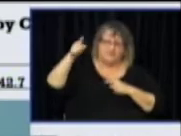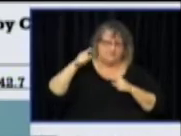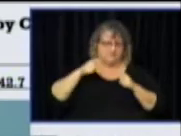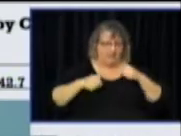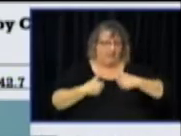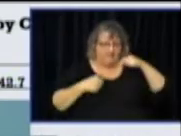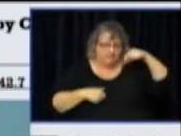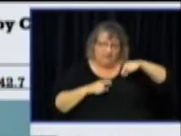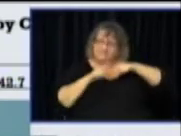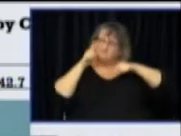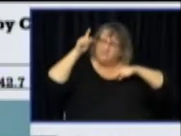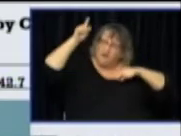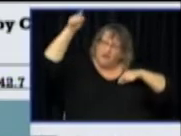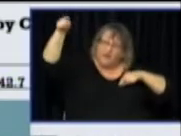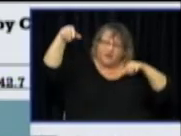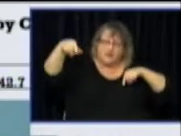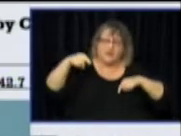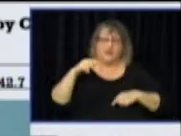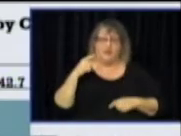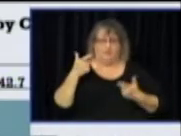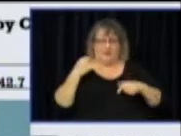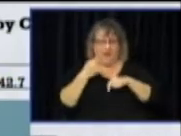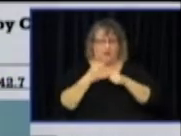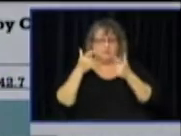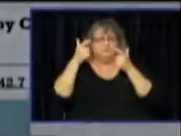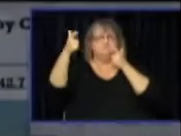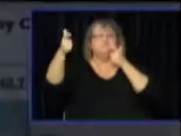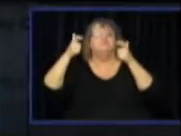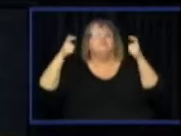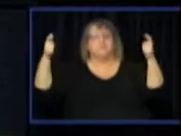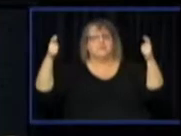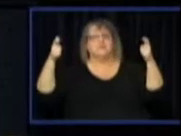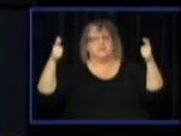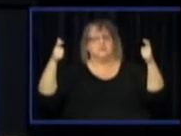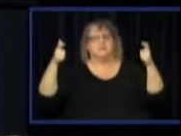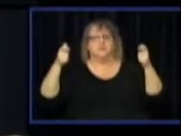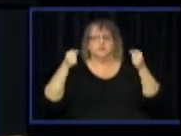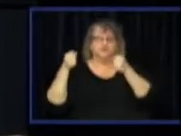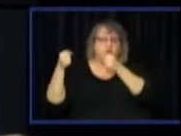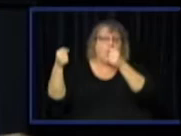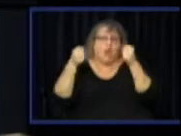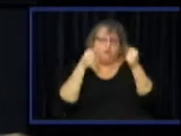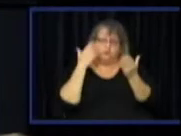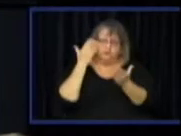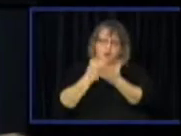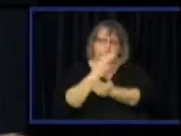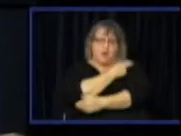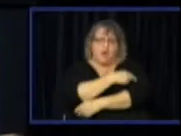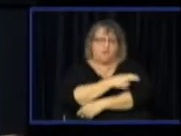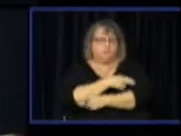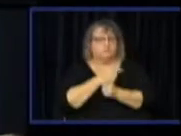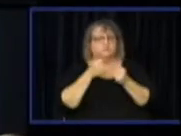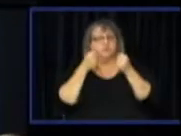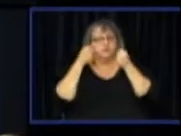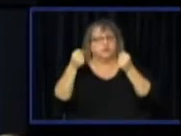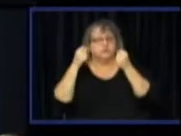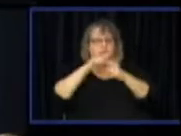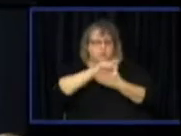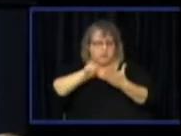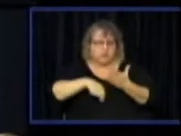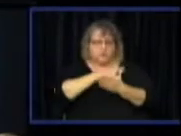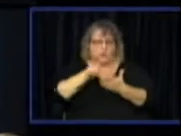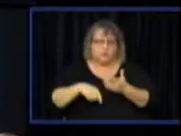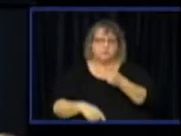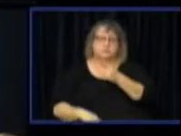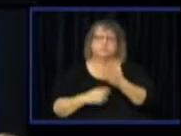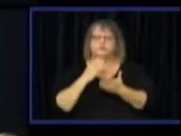geographic differences. For example, the island of Hawaii, the big island of Hawaii is larger, and so the drive time differences to an emergency room are longer. And some